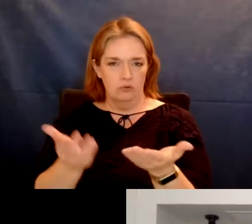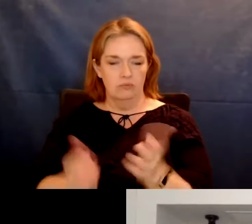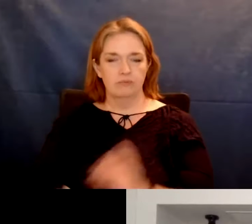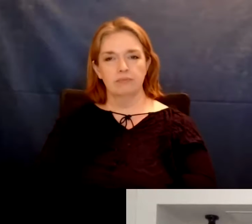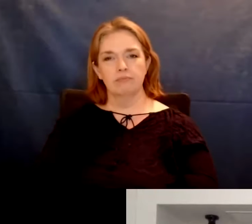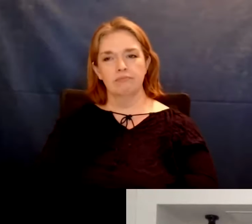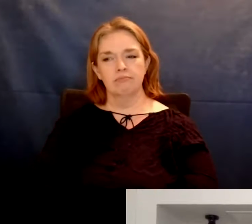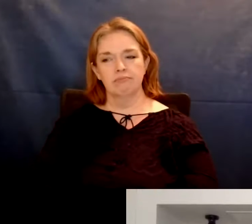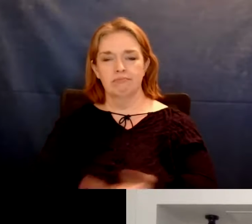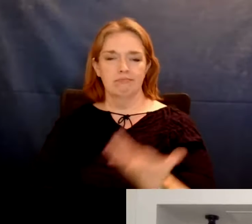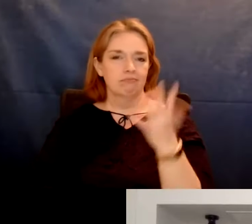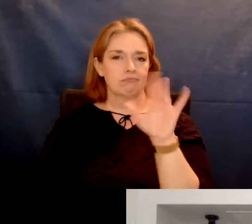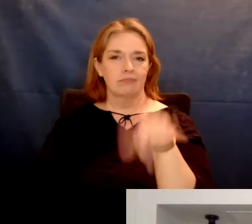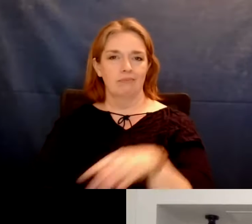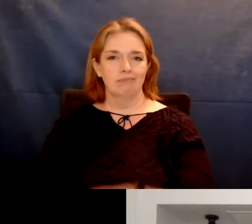who let